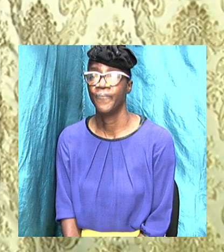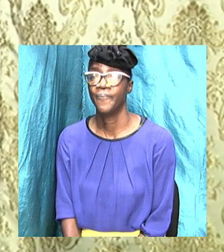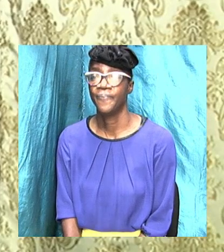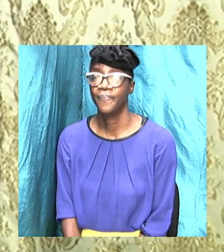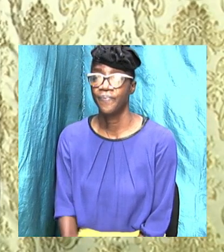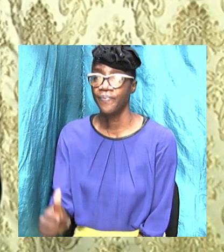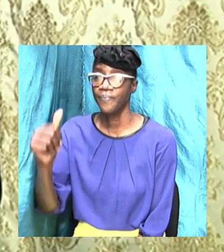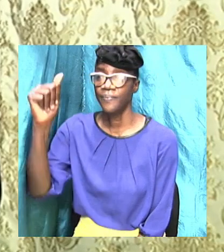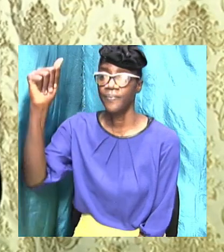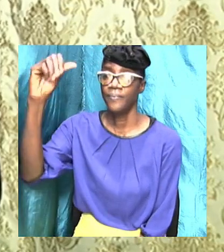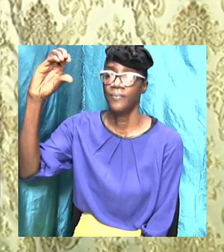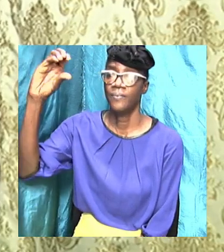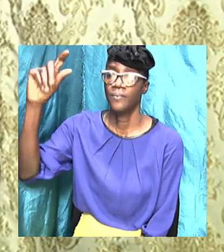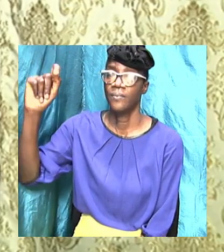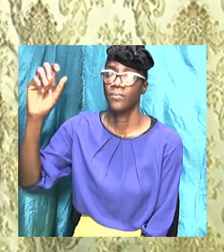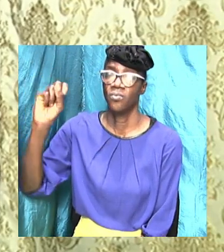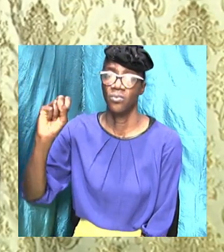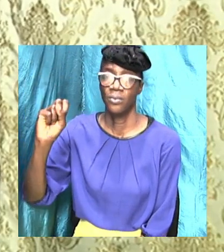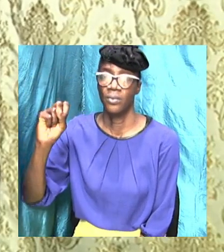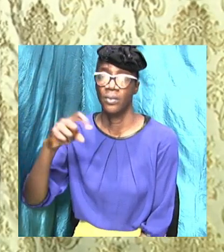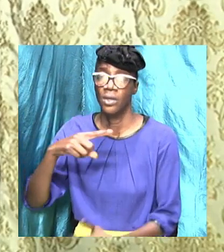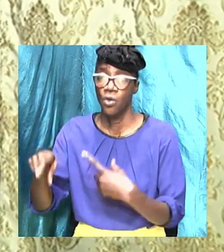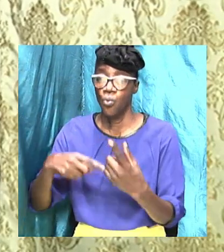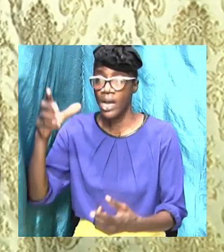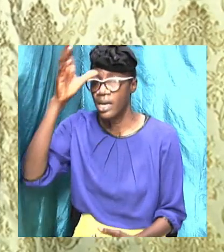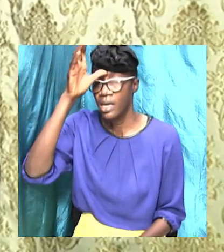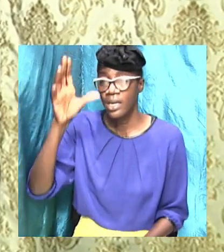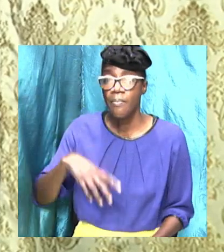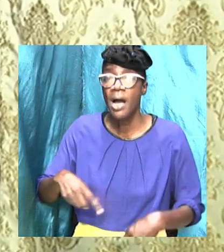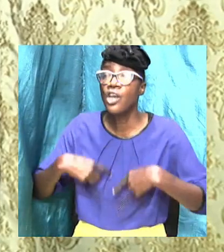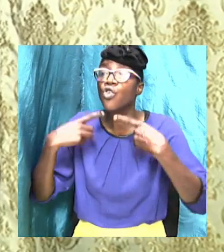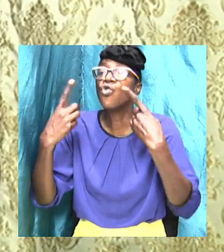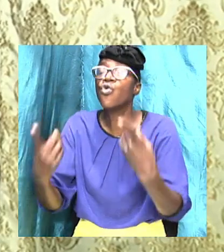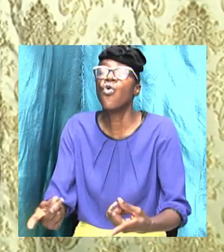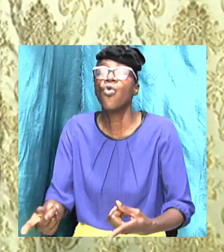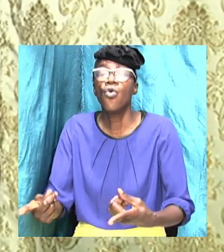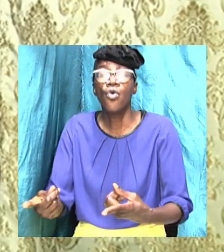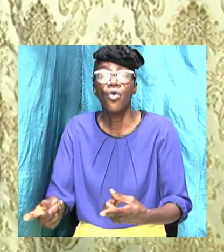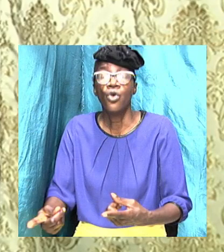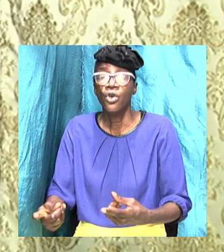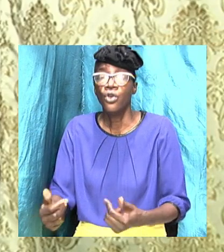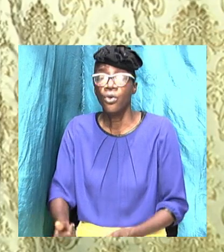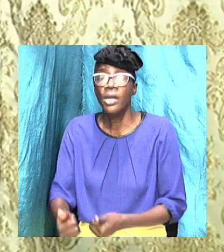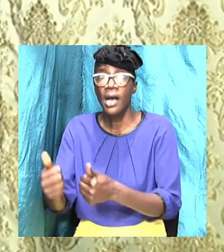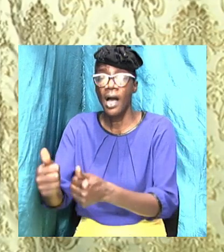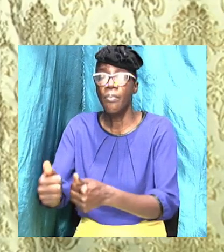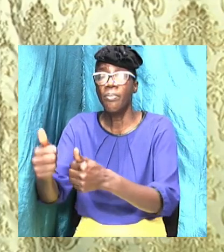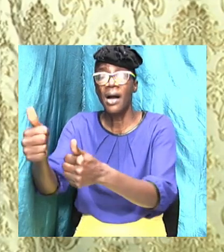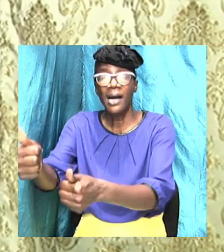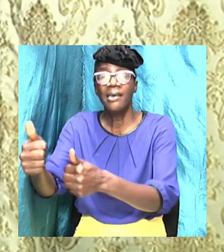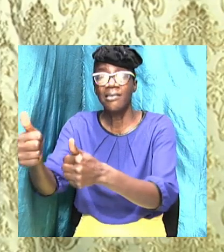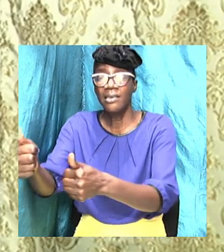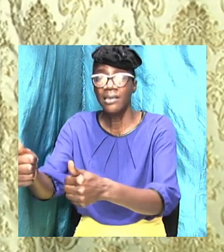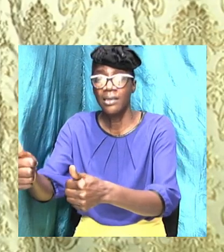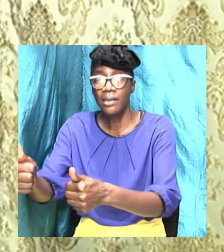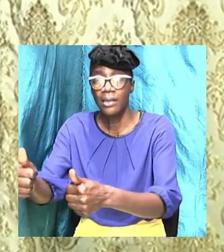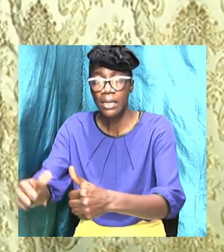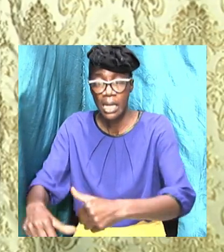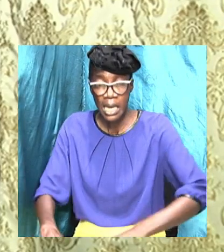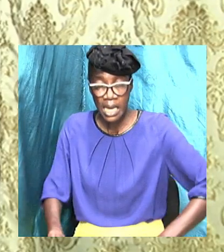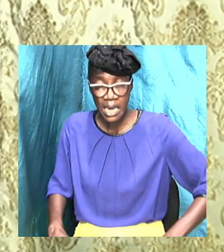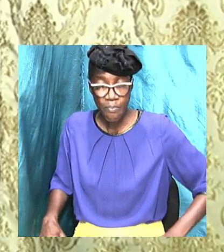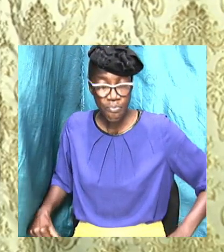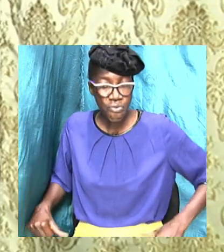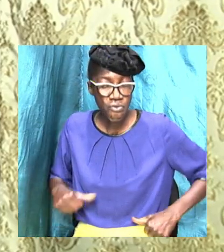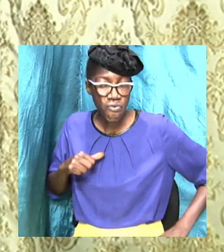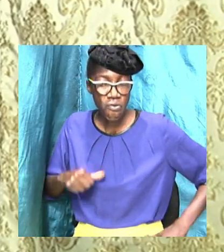Acts, when Ananias went to the apostle, is the pride of life why he gets smitten